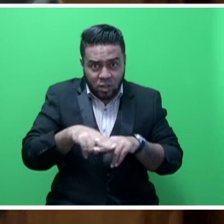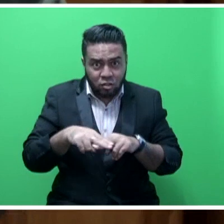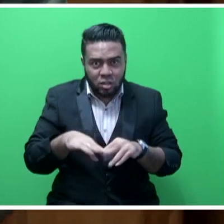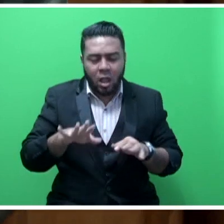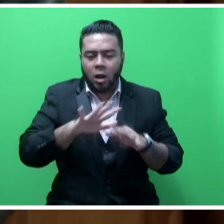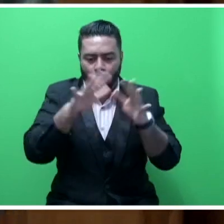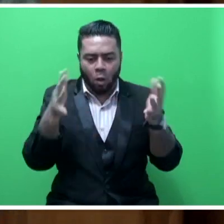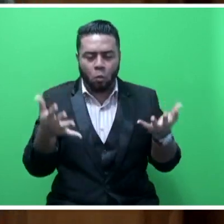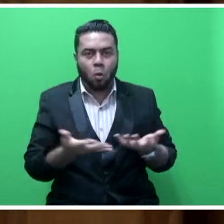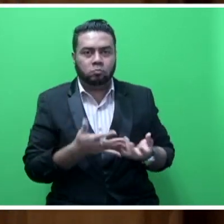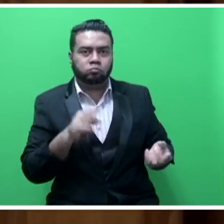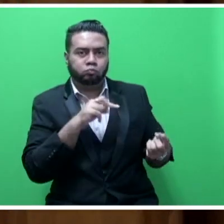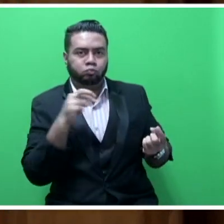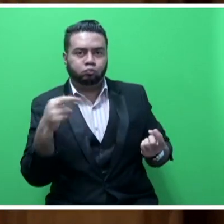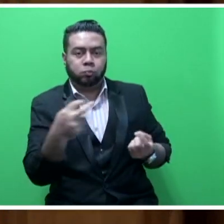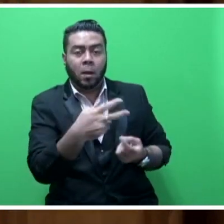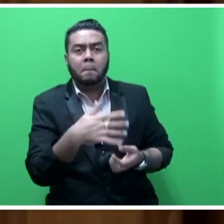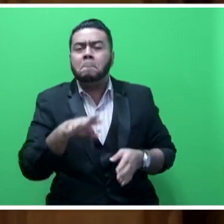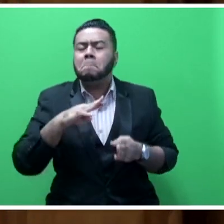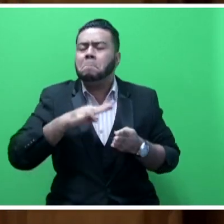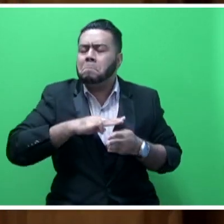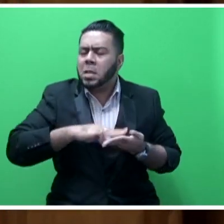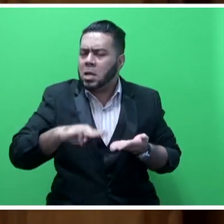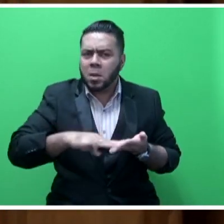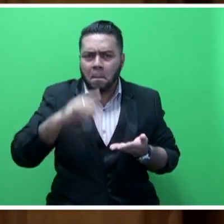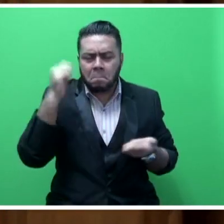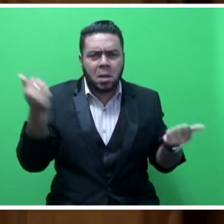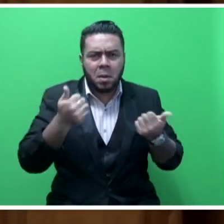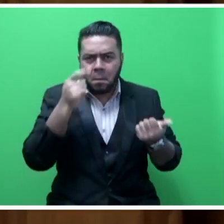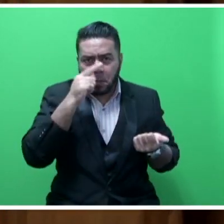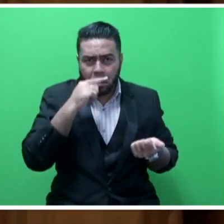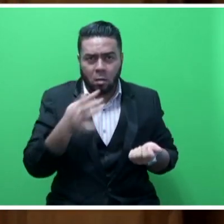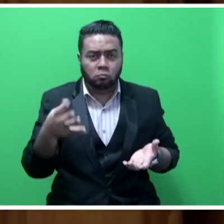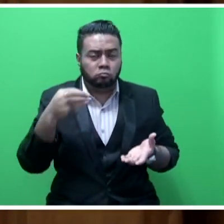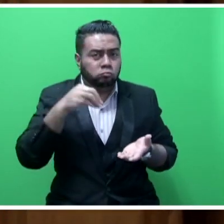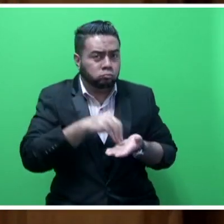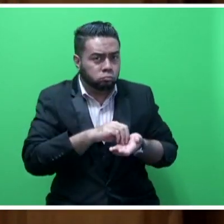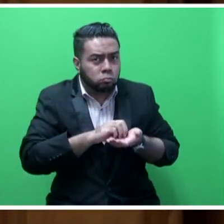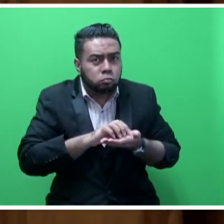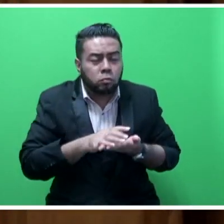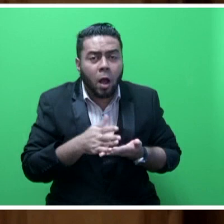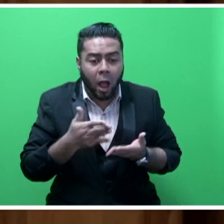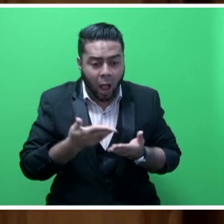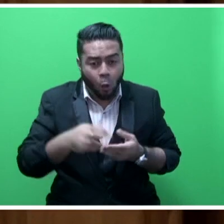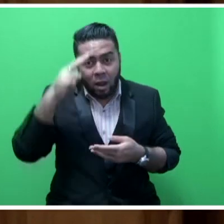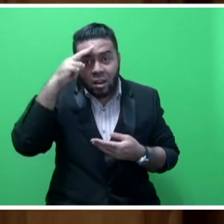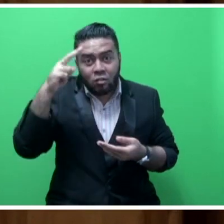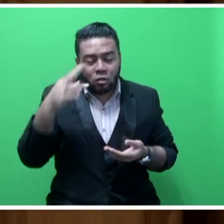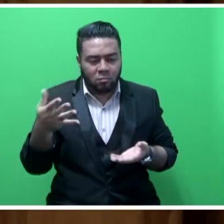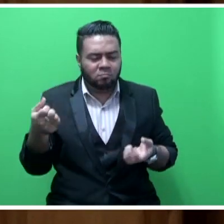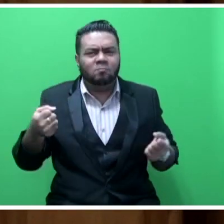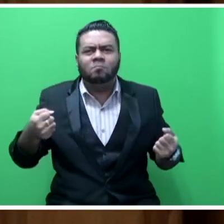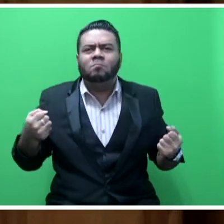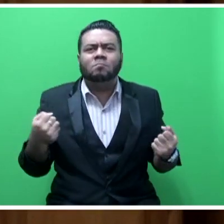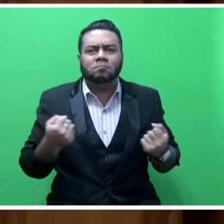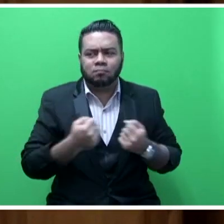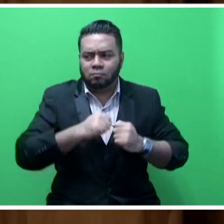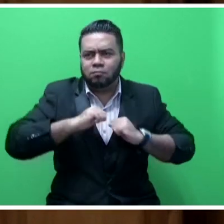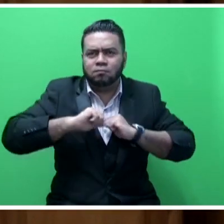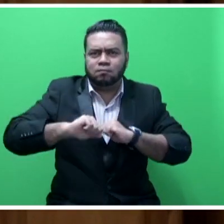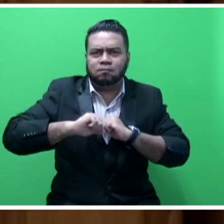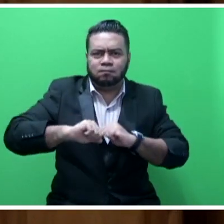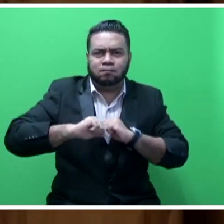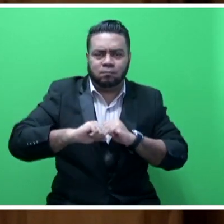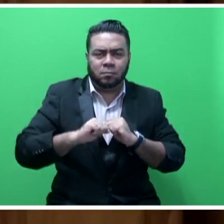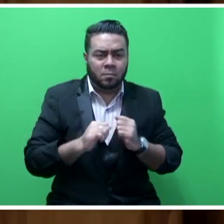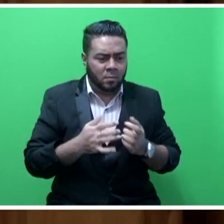With millions becoming victims to the virus, our nation has fought valiantly to defend its borders, to